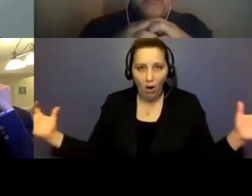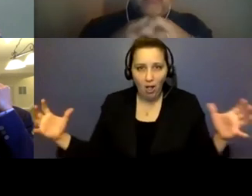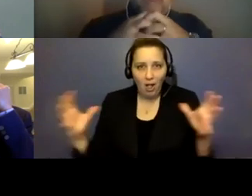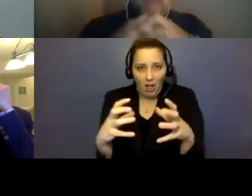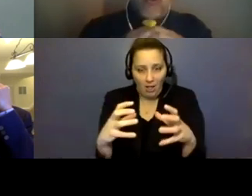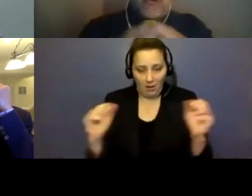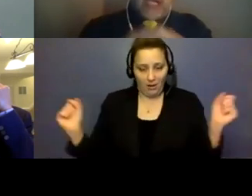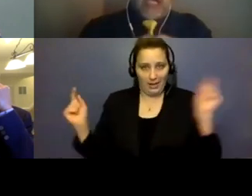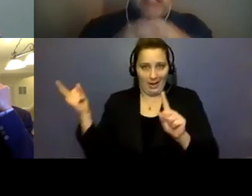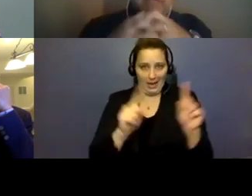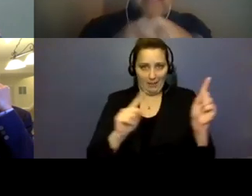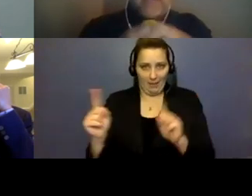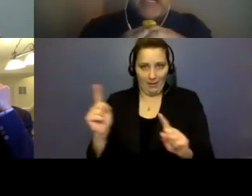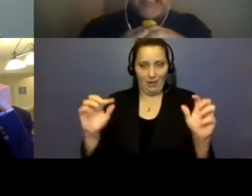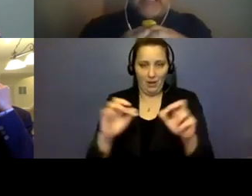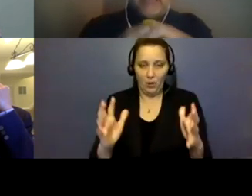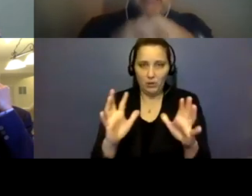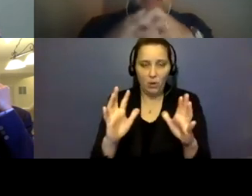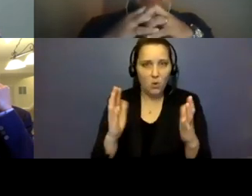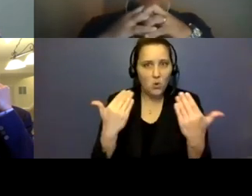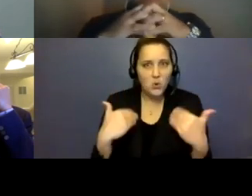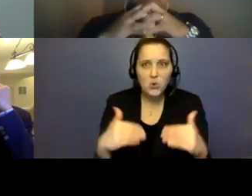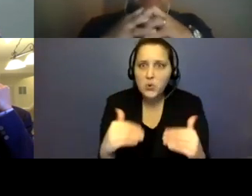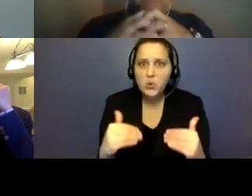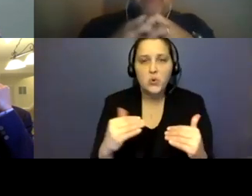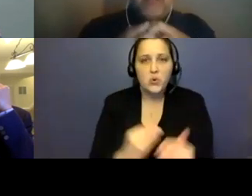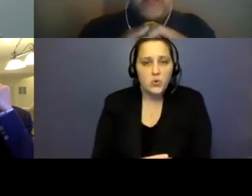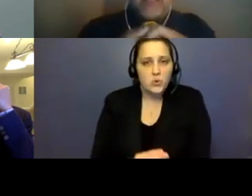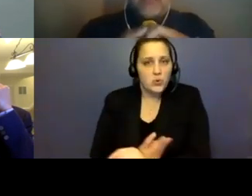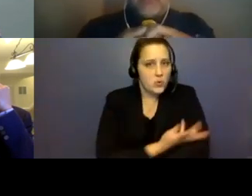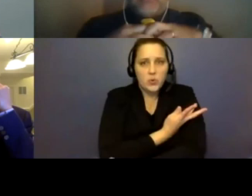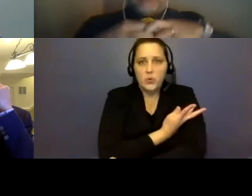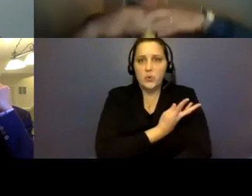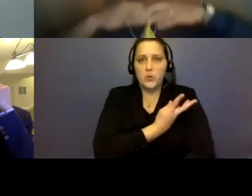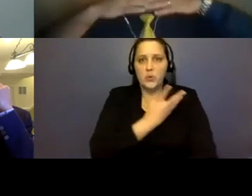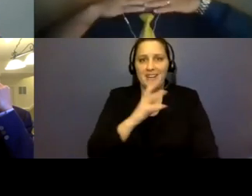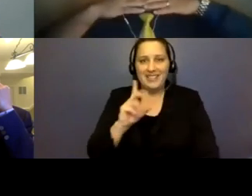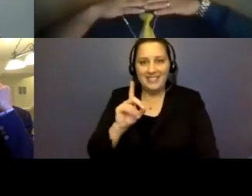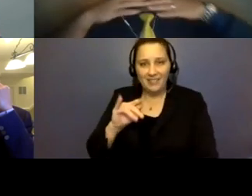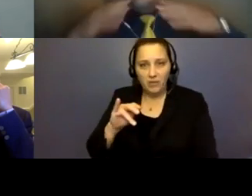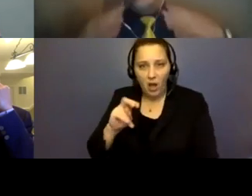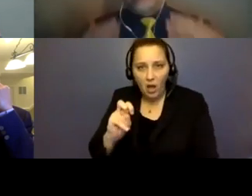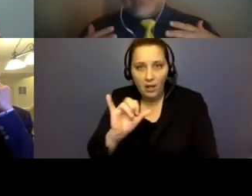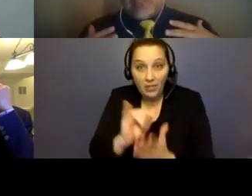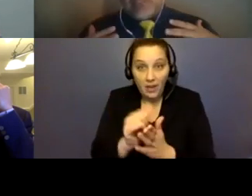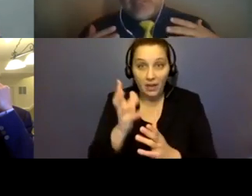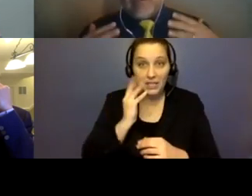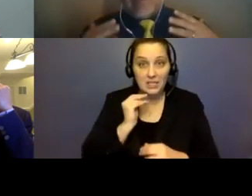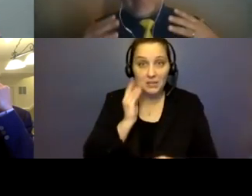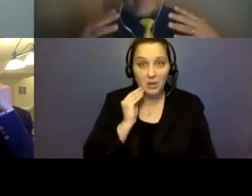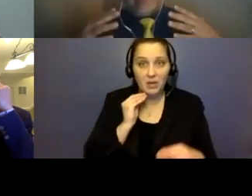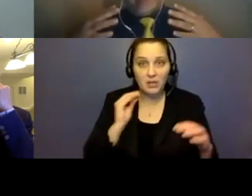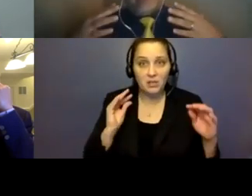was borderline divine. It was an experience that it wasn't